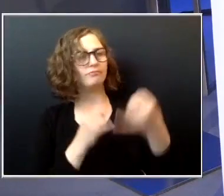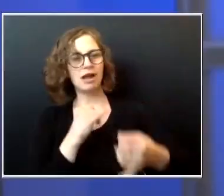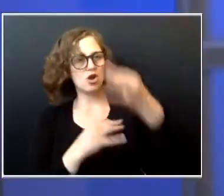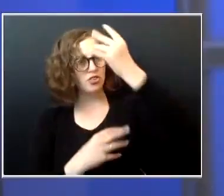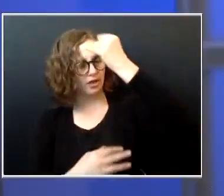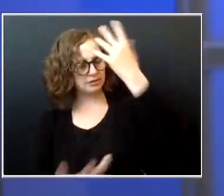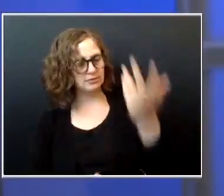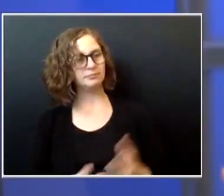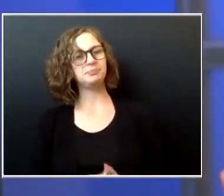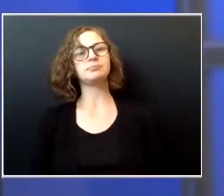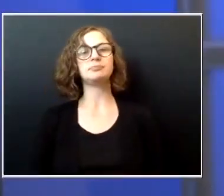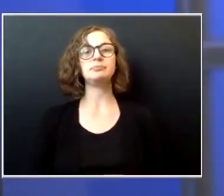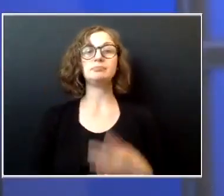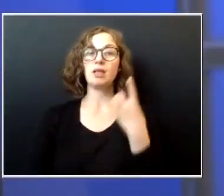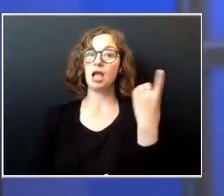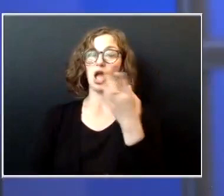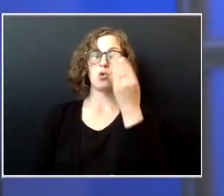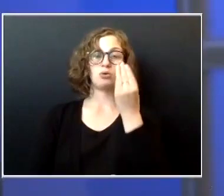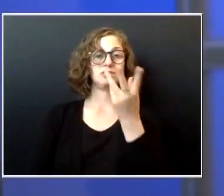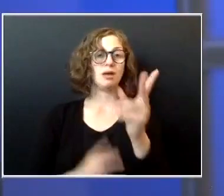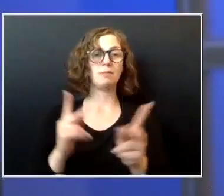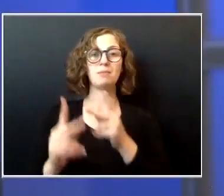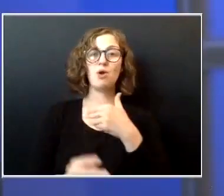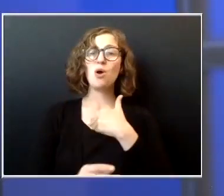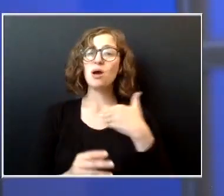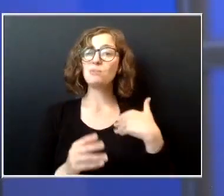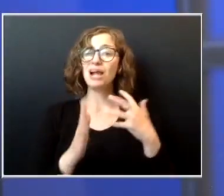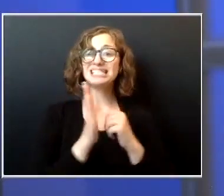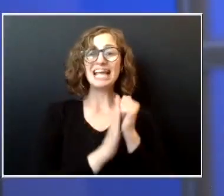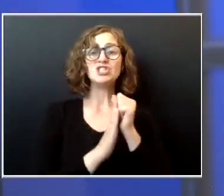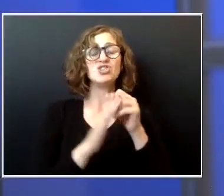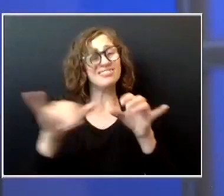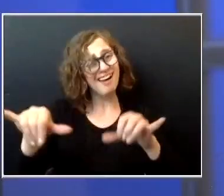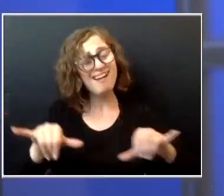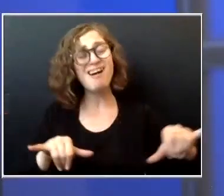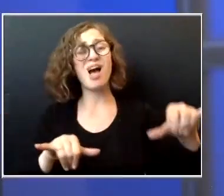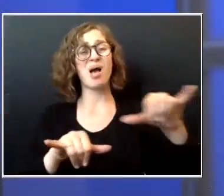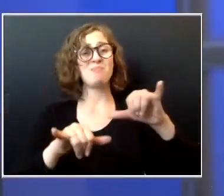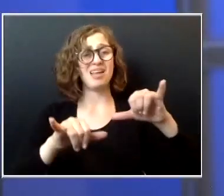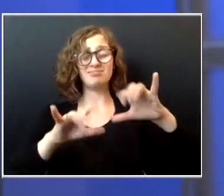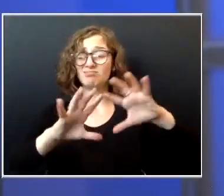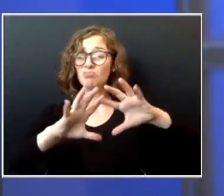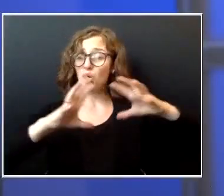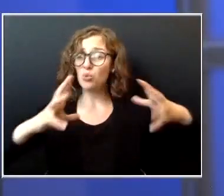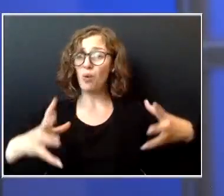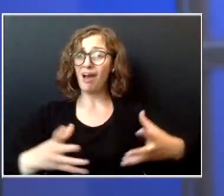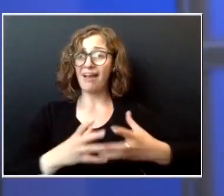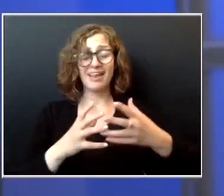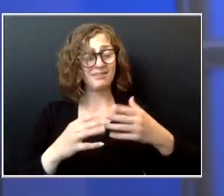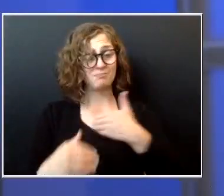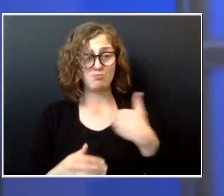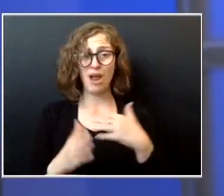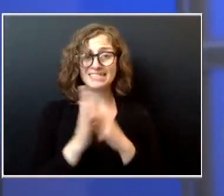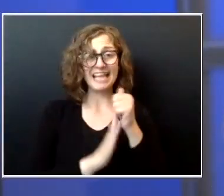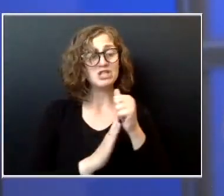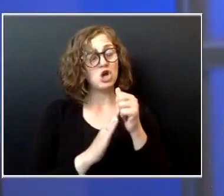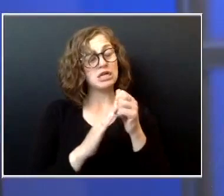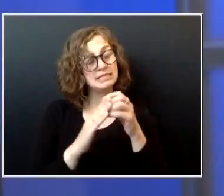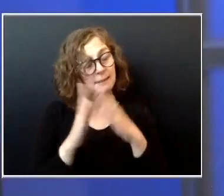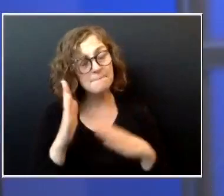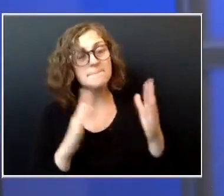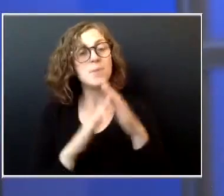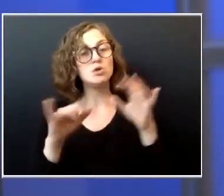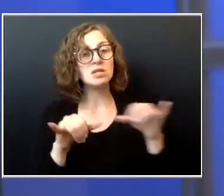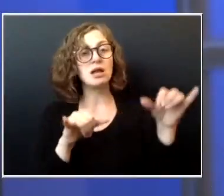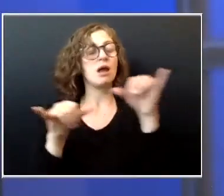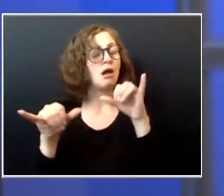tell people breast cancer is common. Globally, it's the most common cancer in women. So have a breast cancer risk assessment by age 25 so you